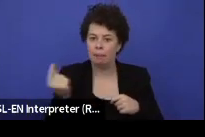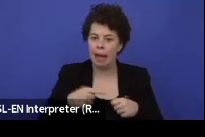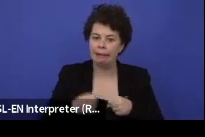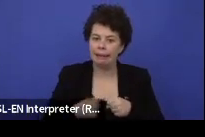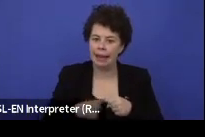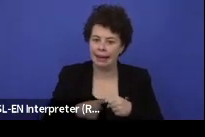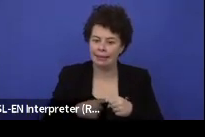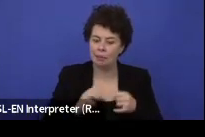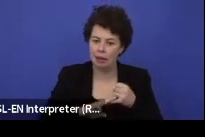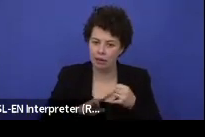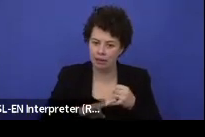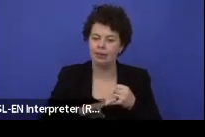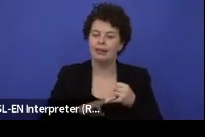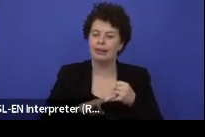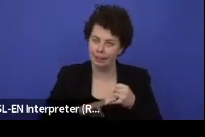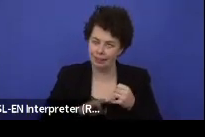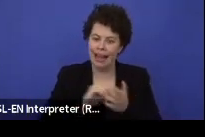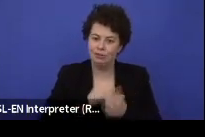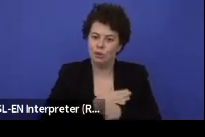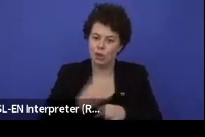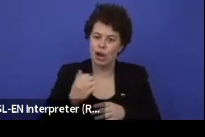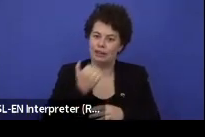they reach menopause.